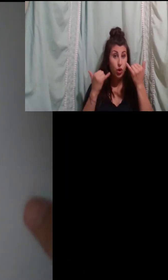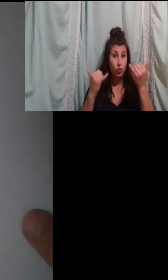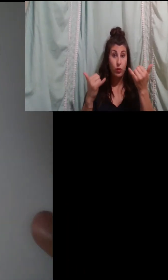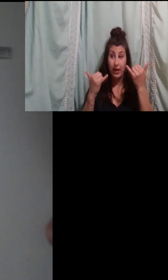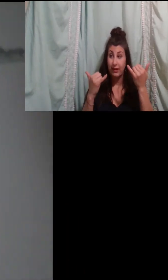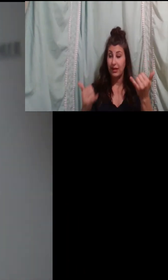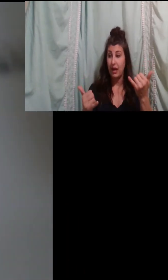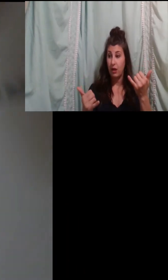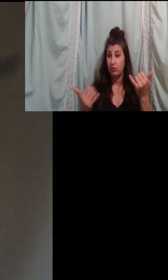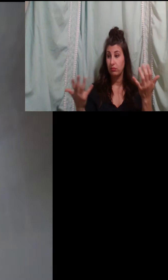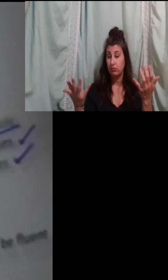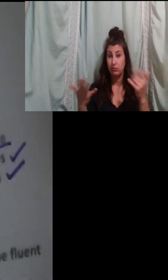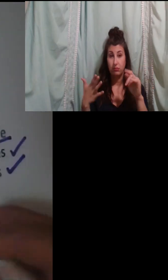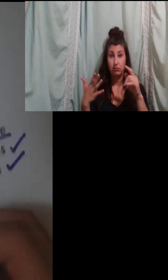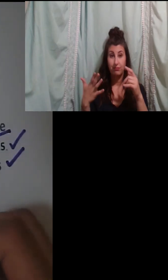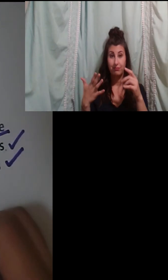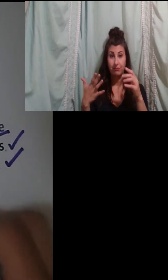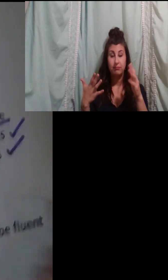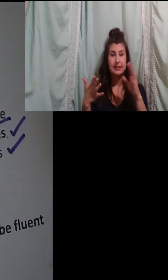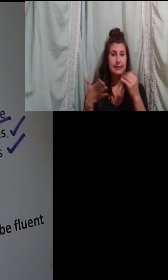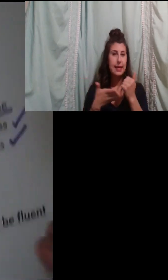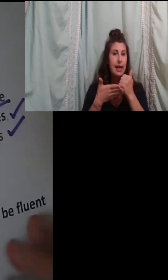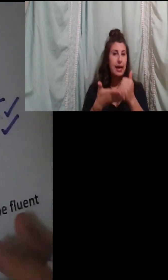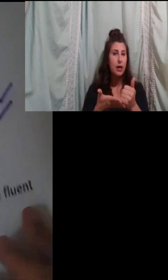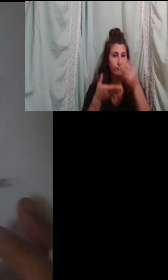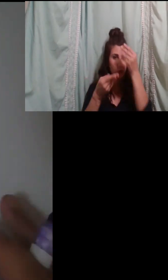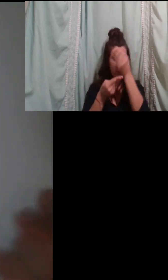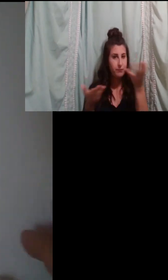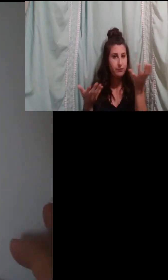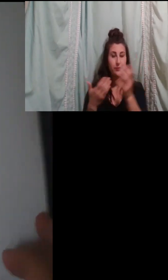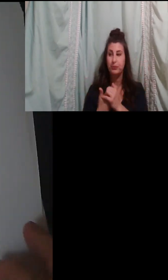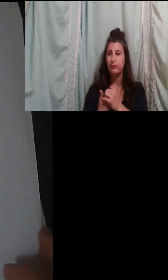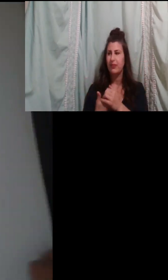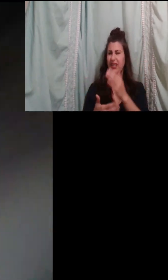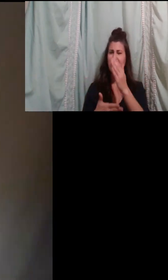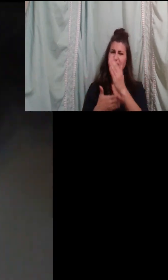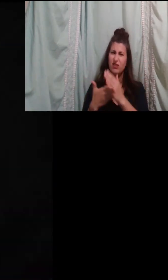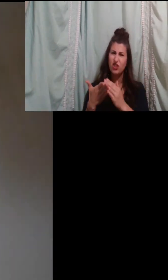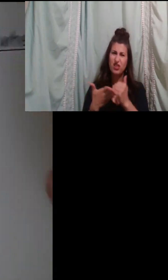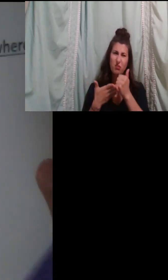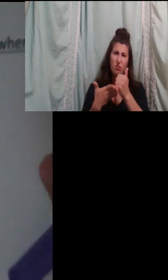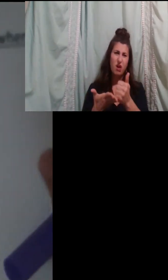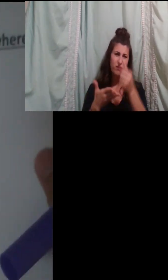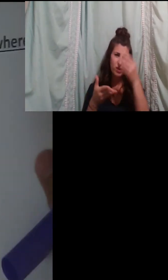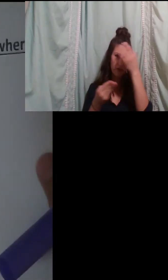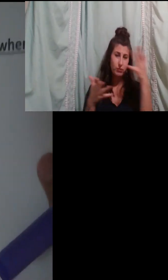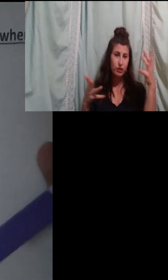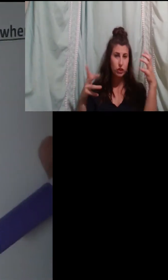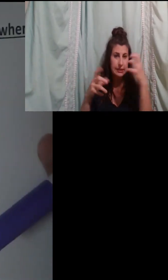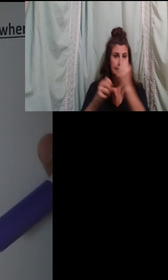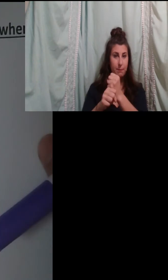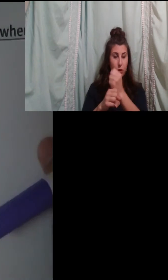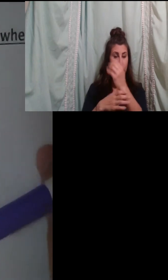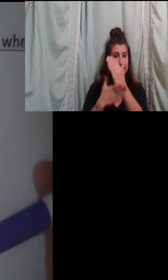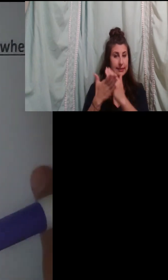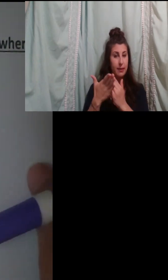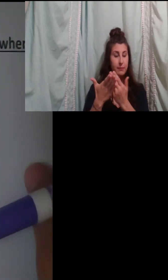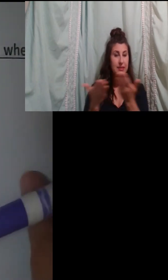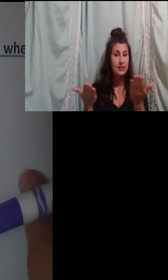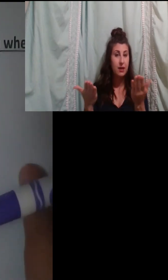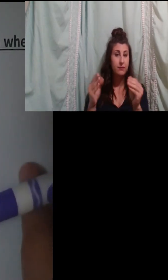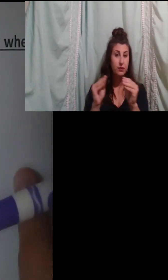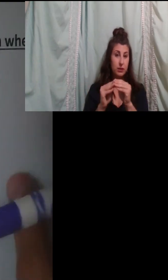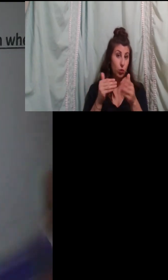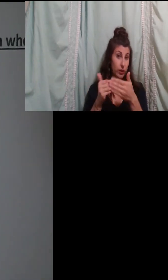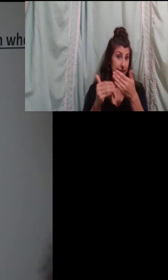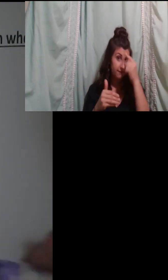So right now we are at helpful tips. Alright, so these are some helpful tips to help summarize some of the